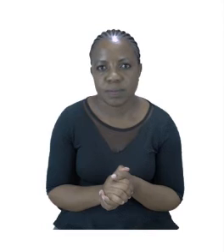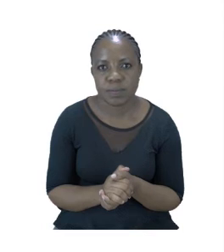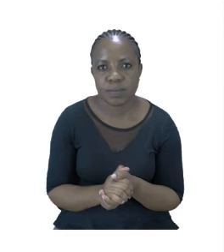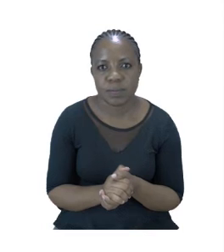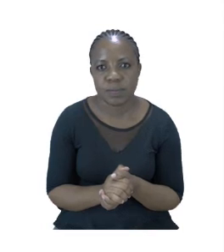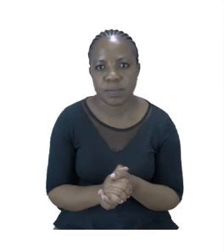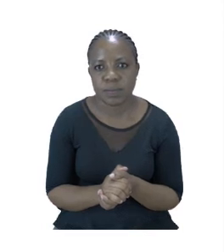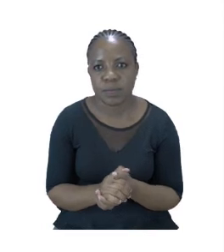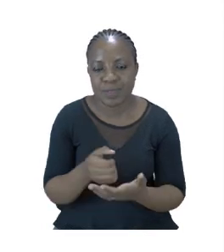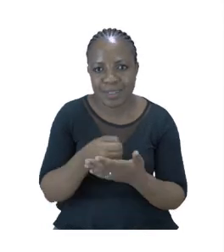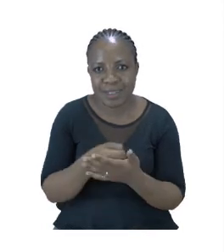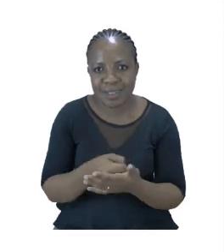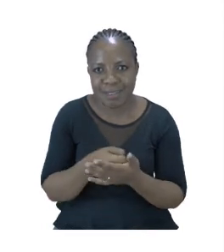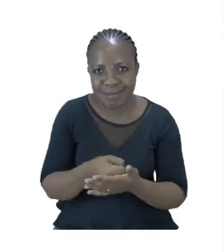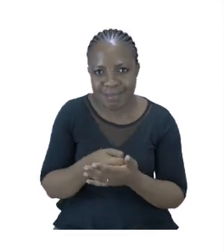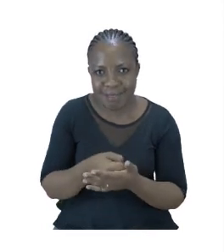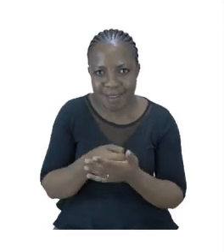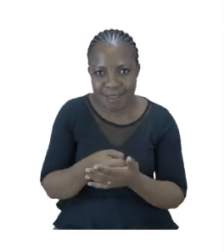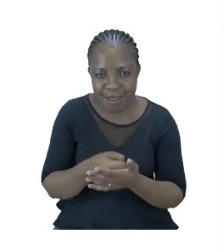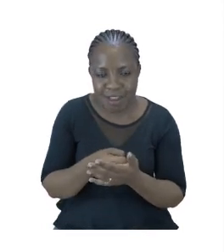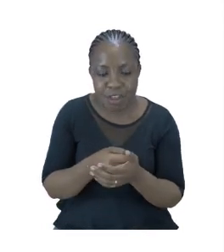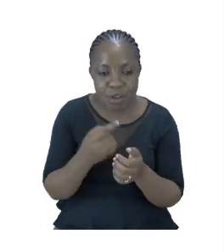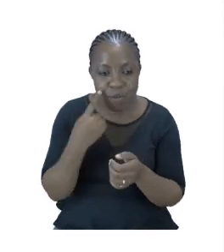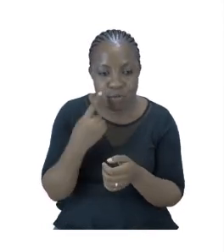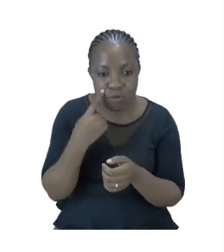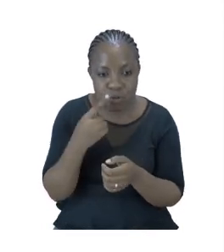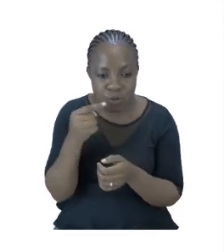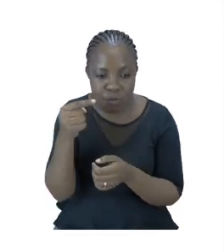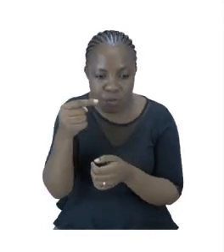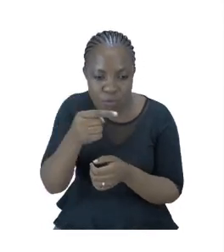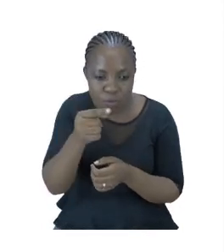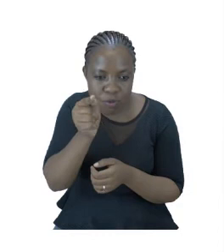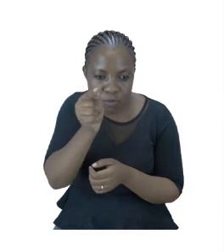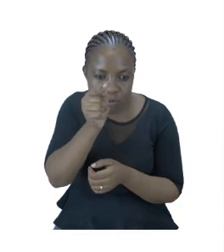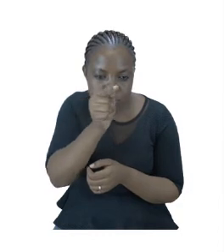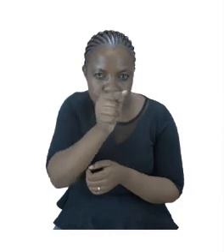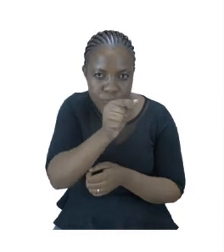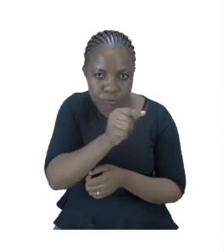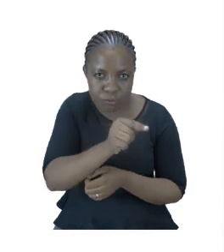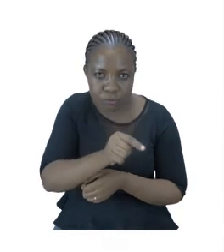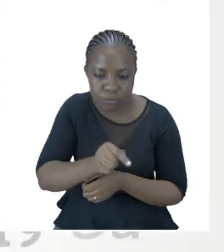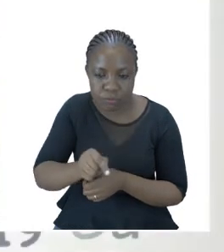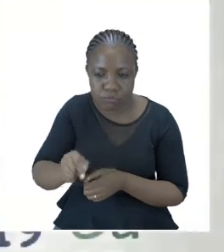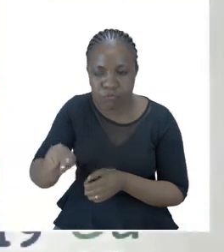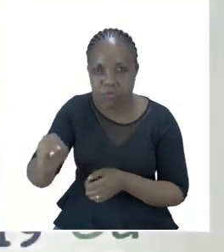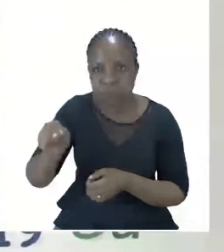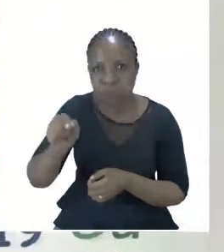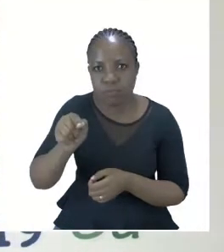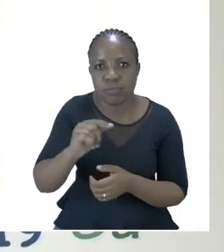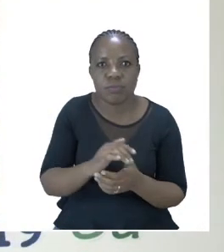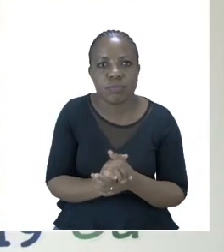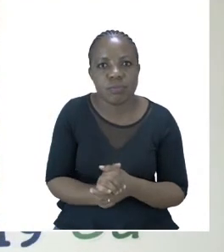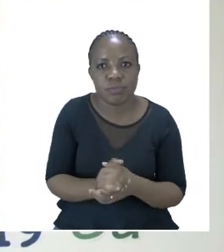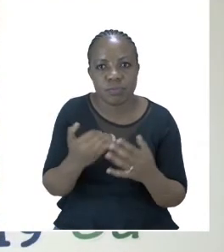the trace line in the box. We're going to do one here, and I want you to focus. Let's